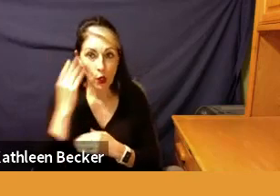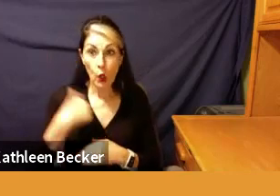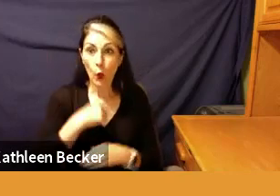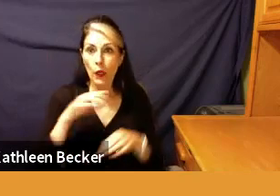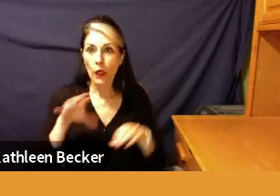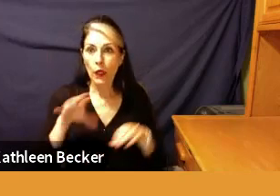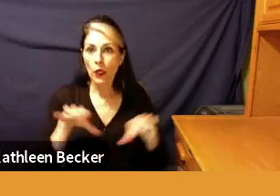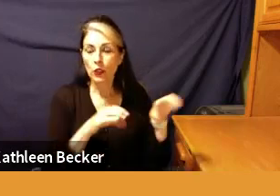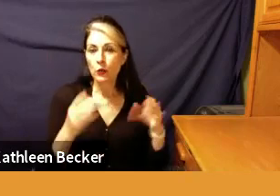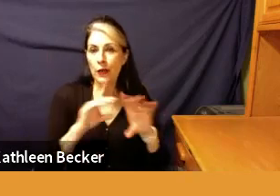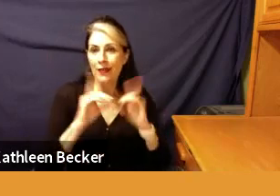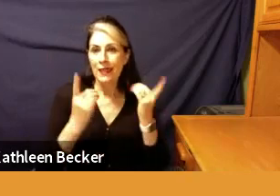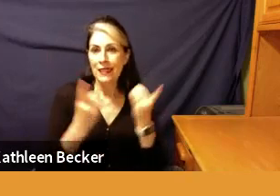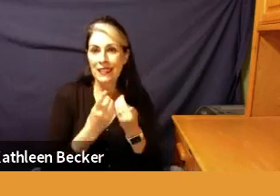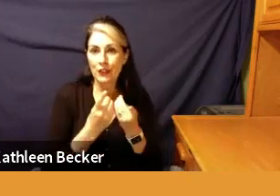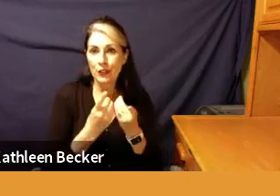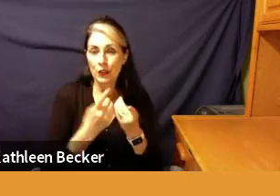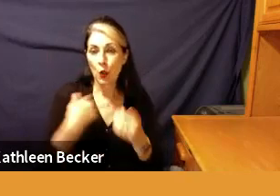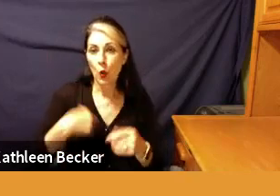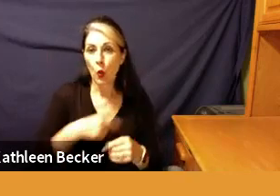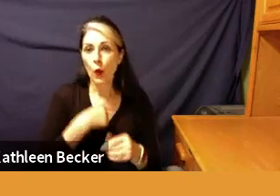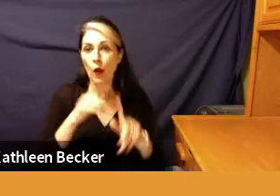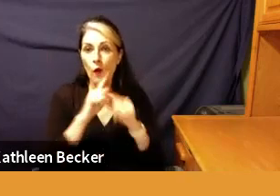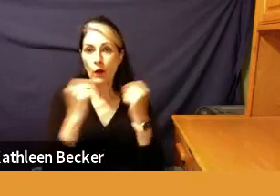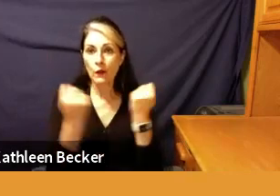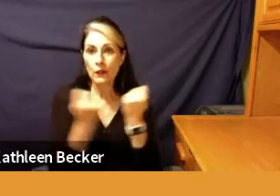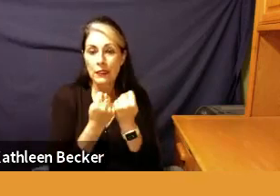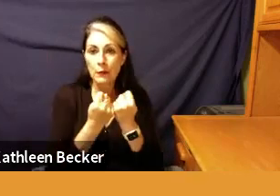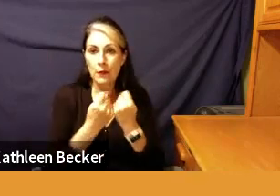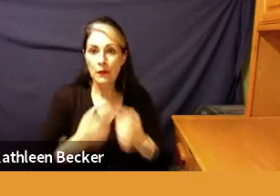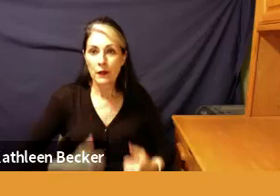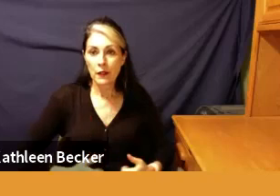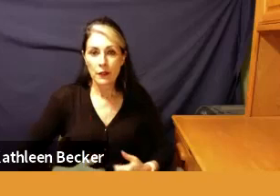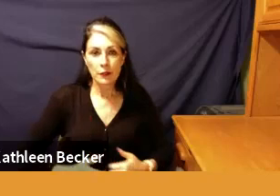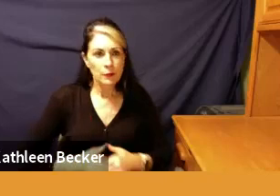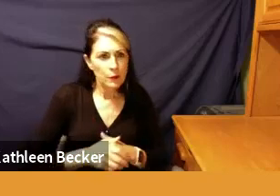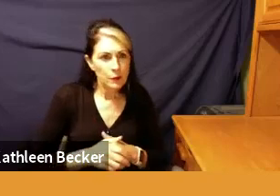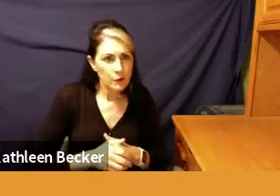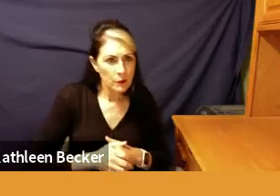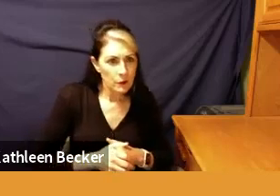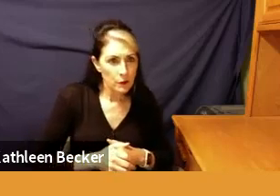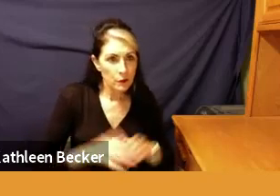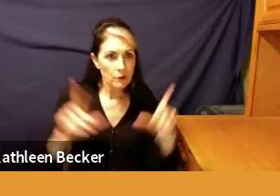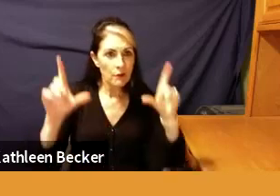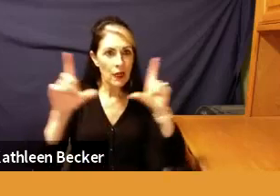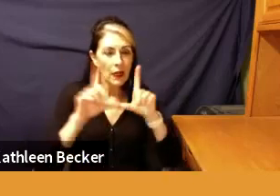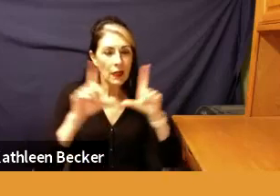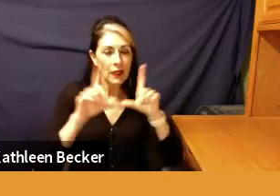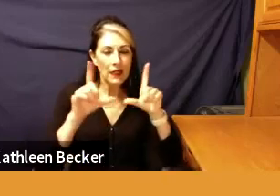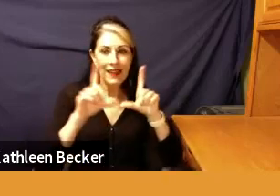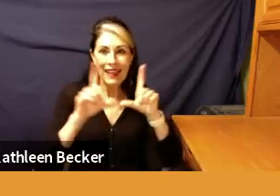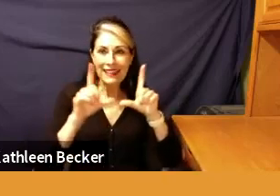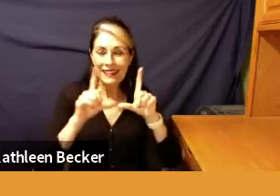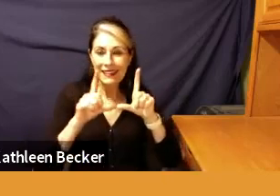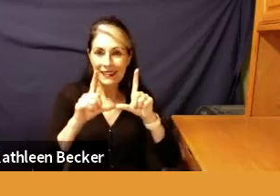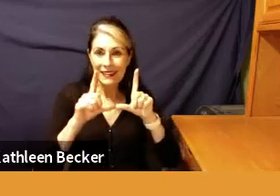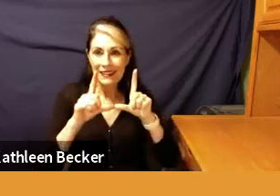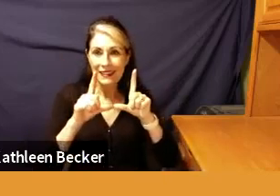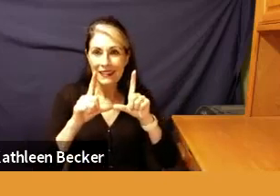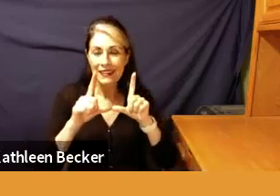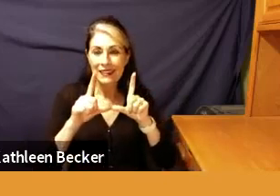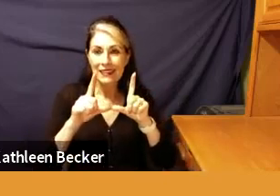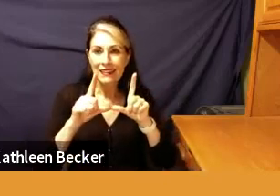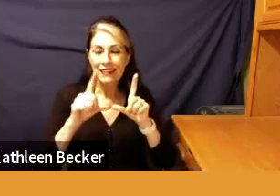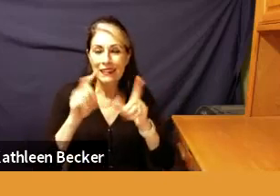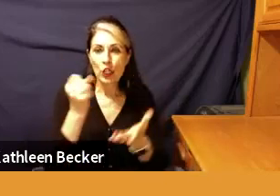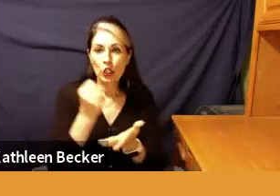at the district. So we are a team of licensed marriage and family therapists or licensed clinical social workers